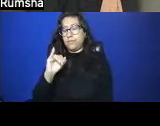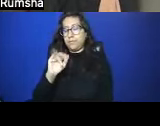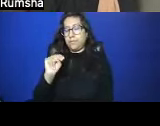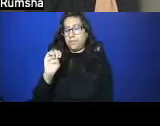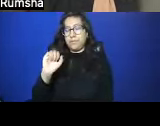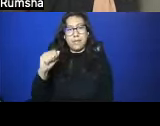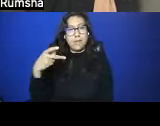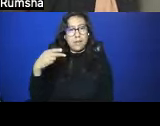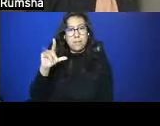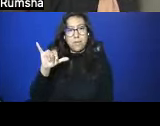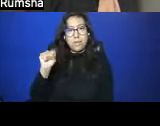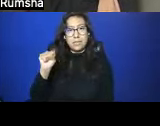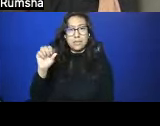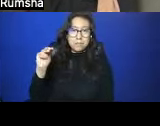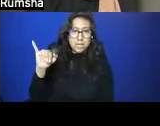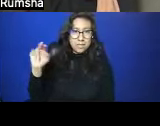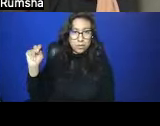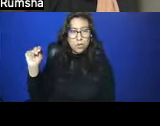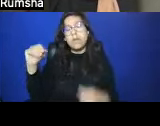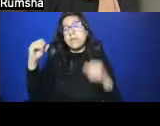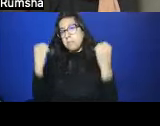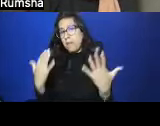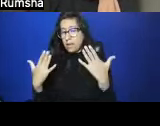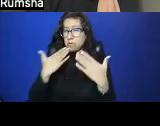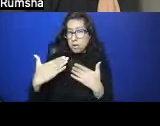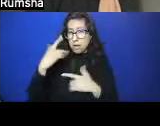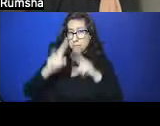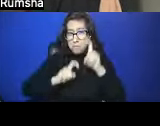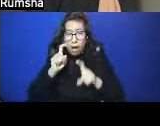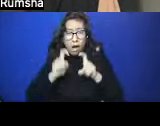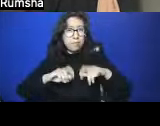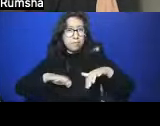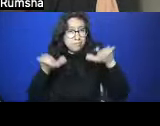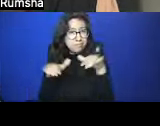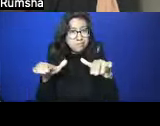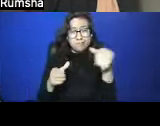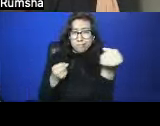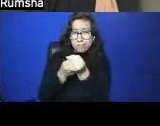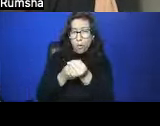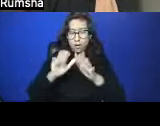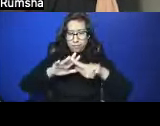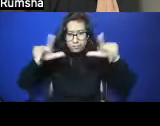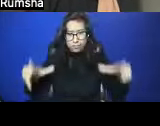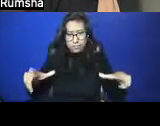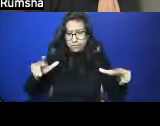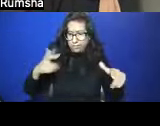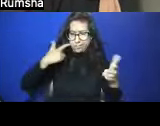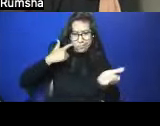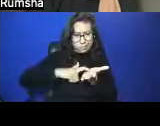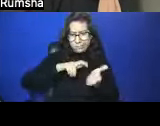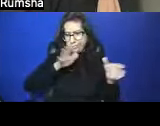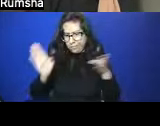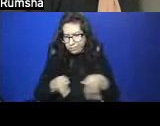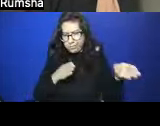there are multiple thoughtful prompts and activities that work to support mapping police influence by media